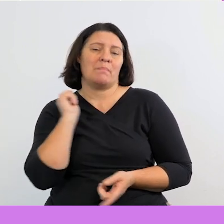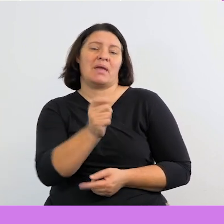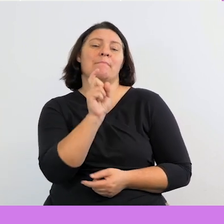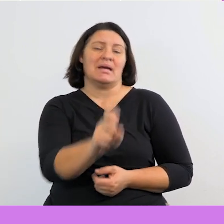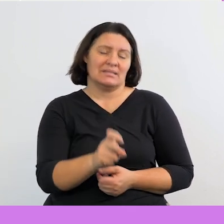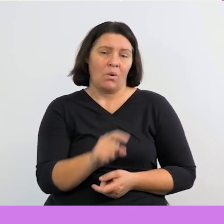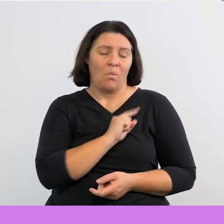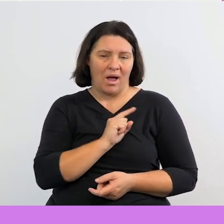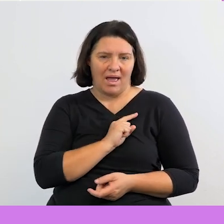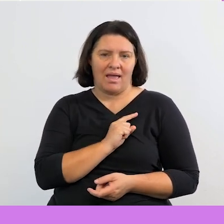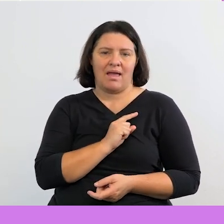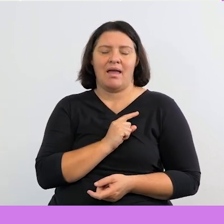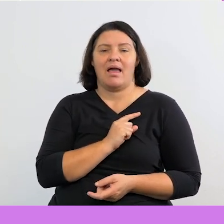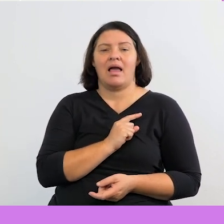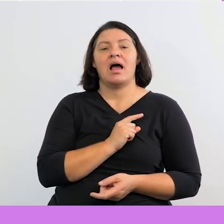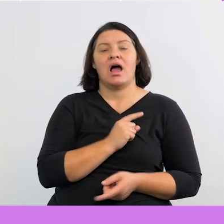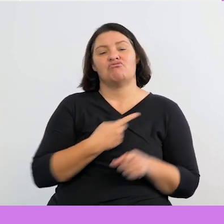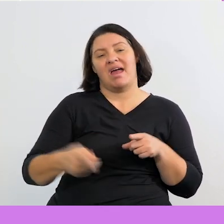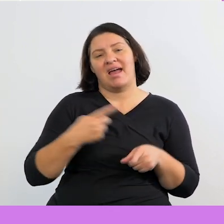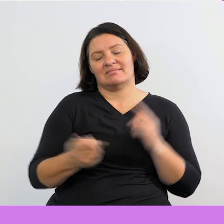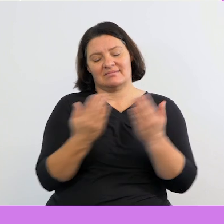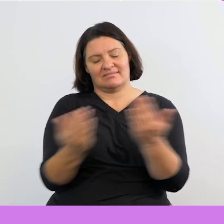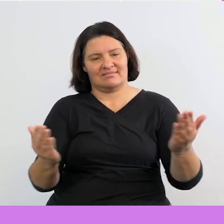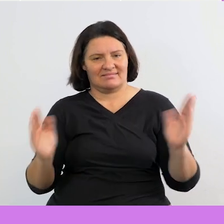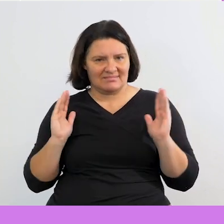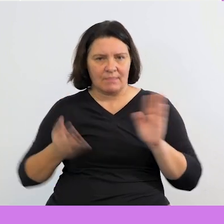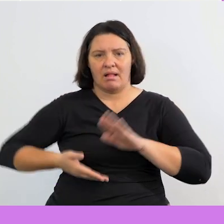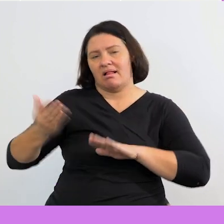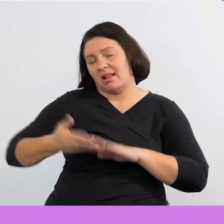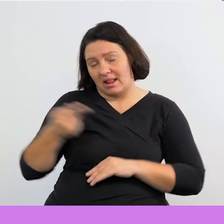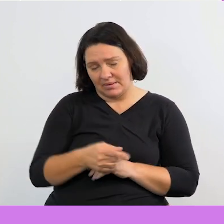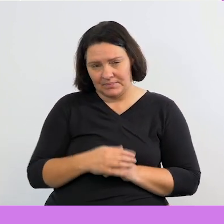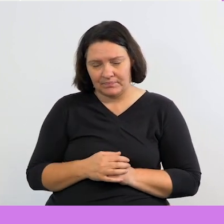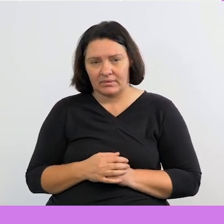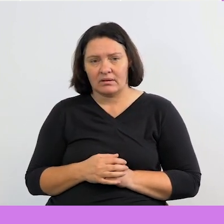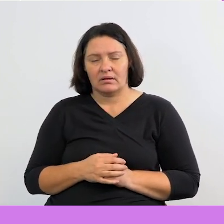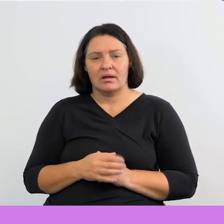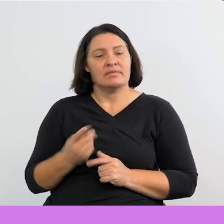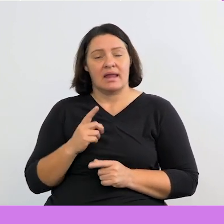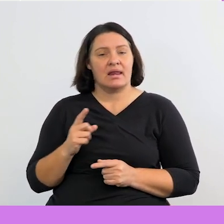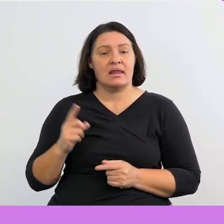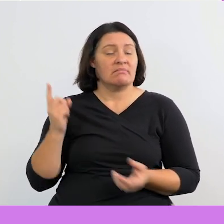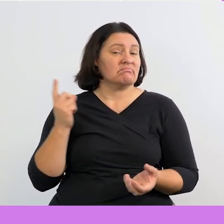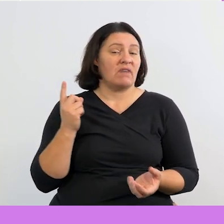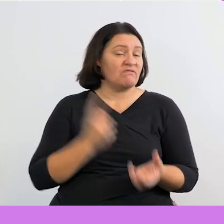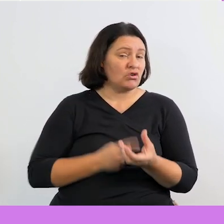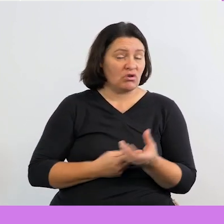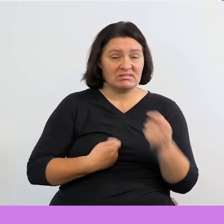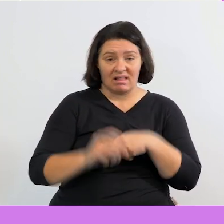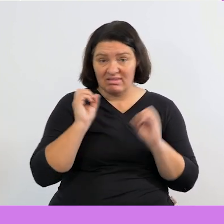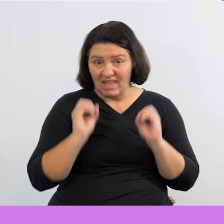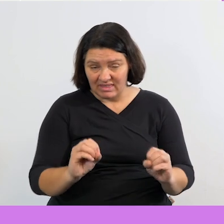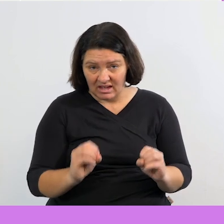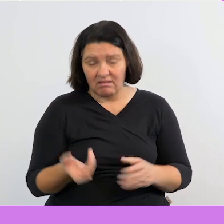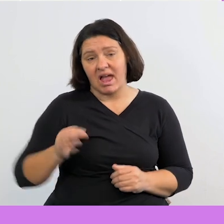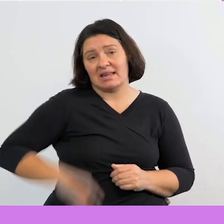1,200. Remember, that's for hiring the store and the running of it. Then, obviously, if she don't sell any